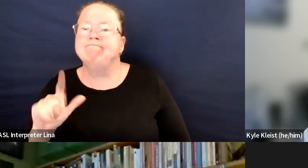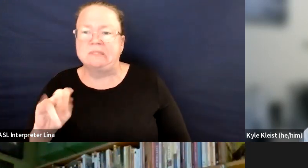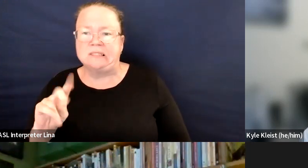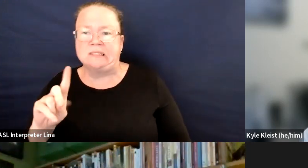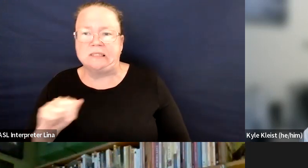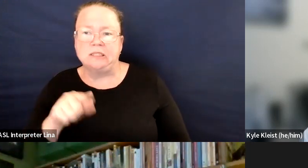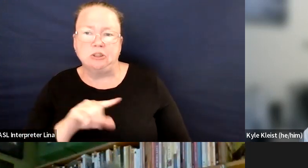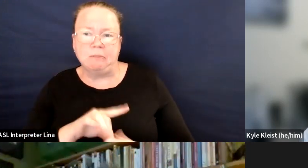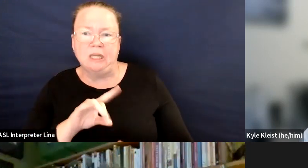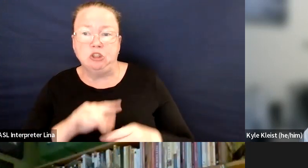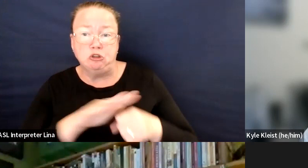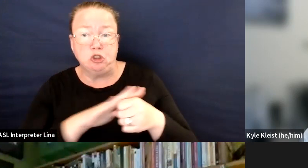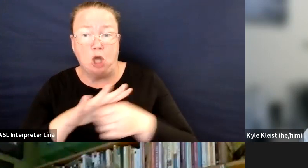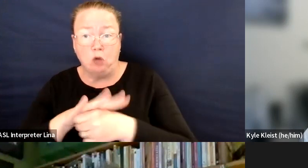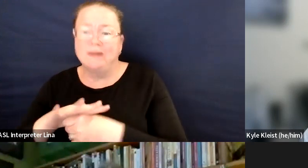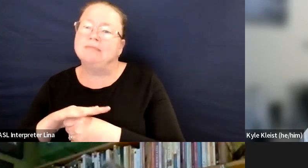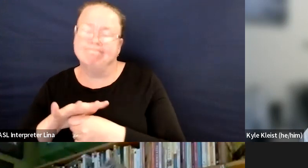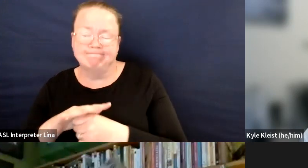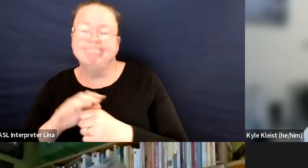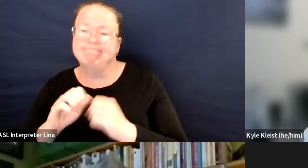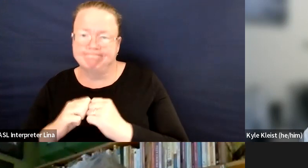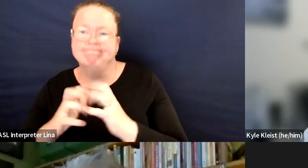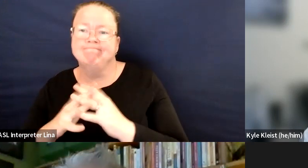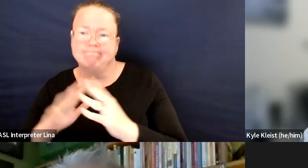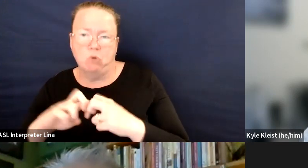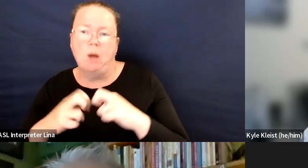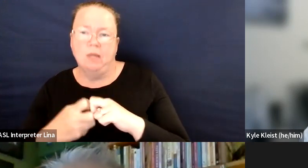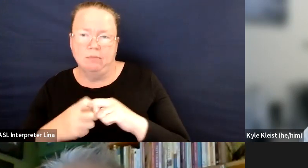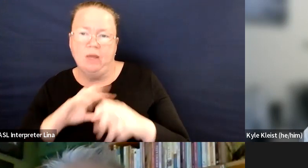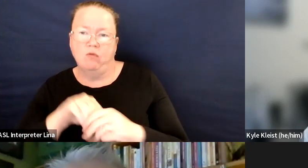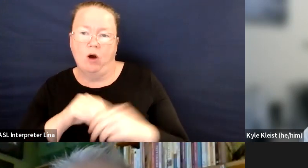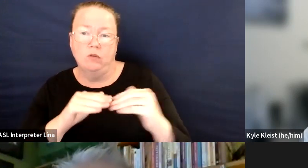the issue of geography, which can create problems when you're doing peer support.